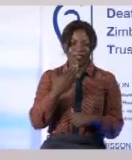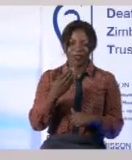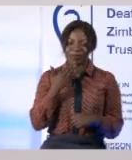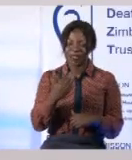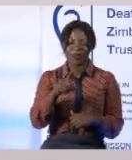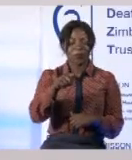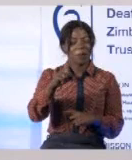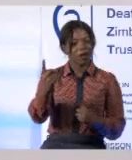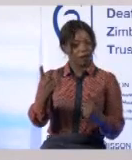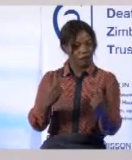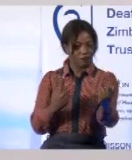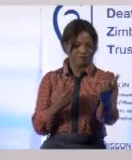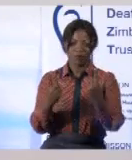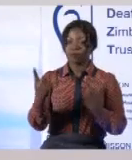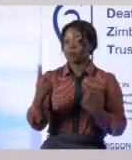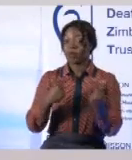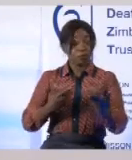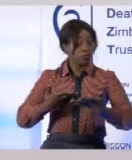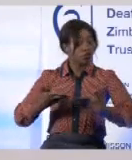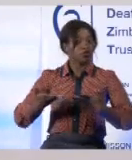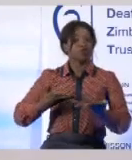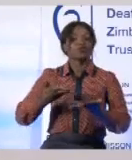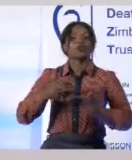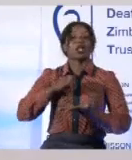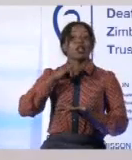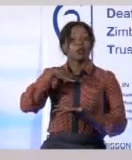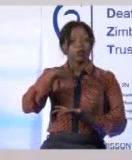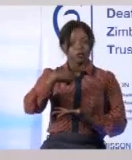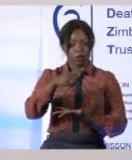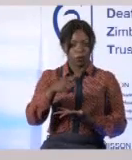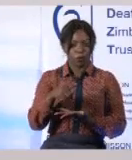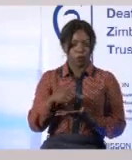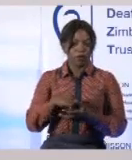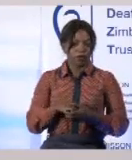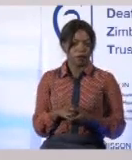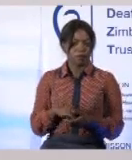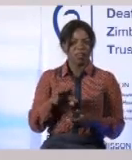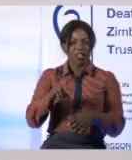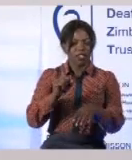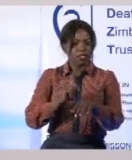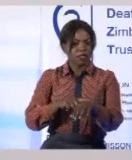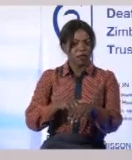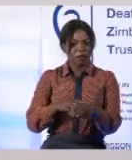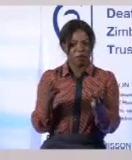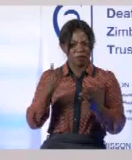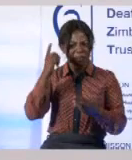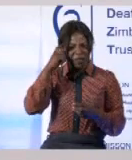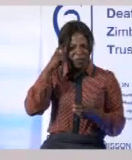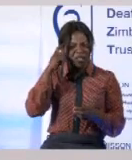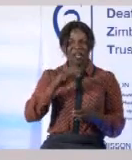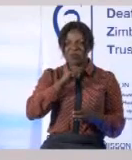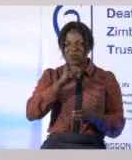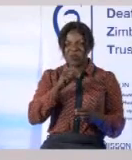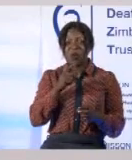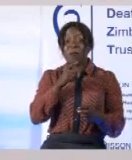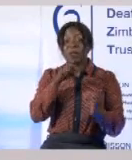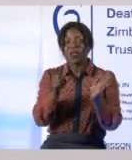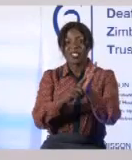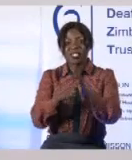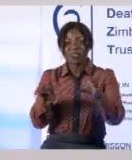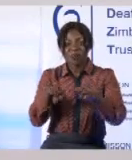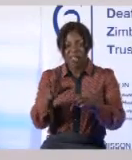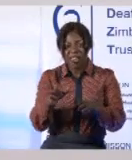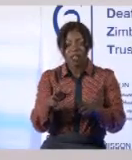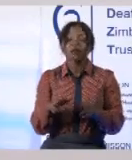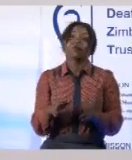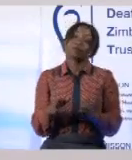for coming out and sharing your stories. A lot of times people don't believe that these things do happen. So we wanted to bust that